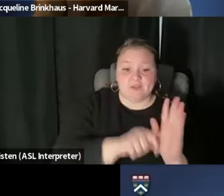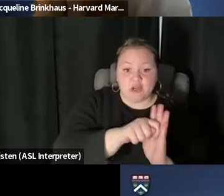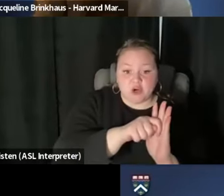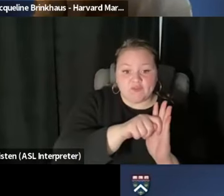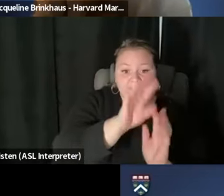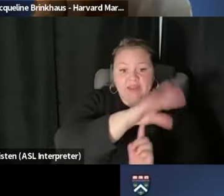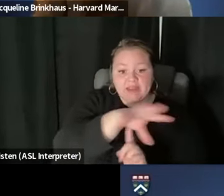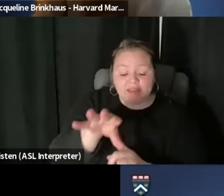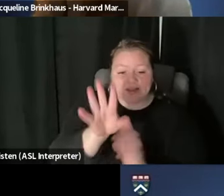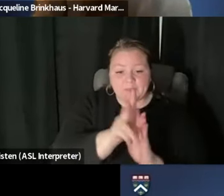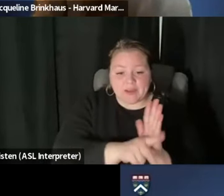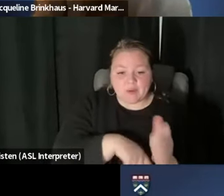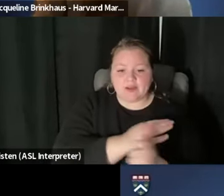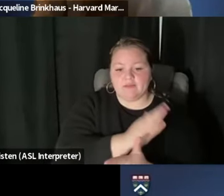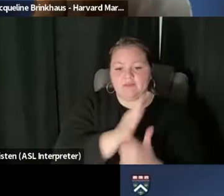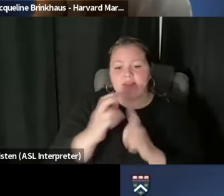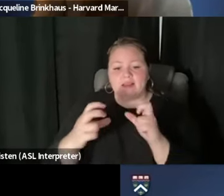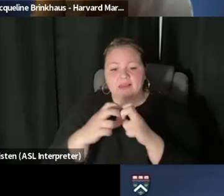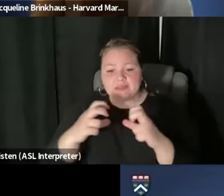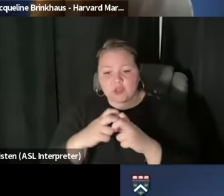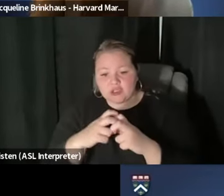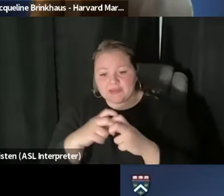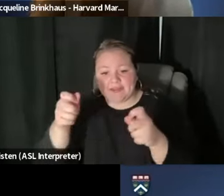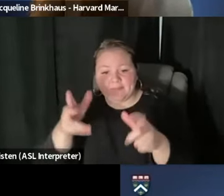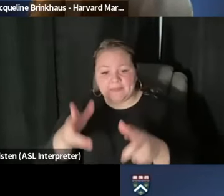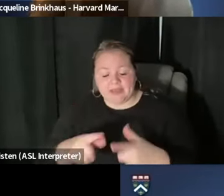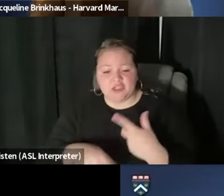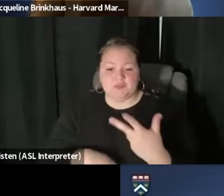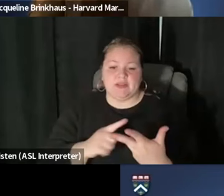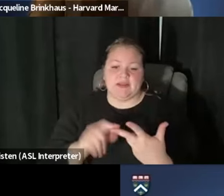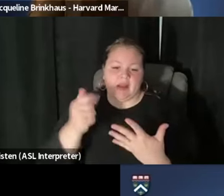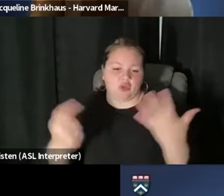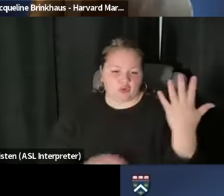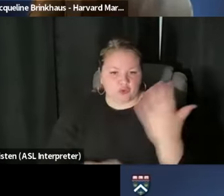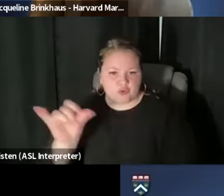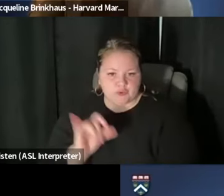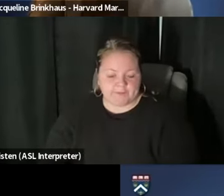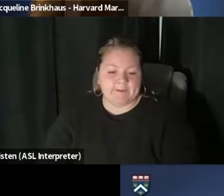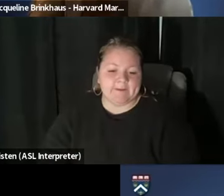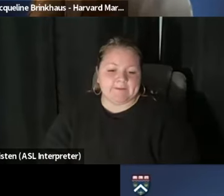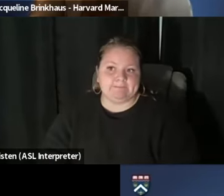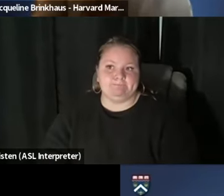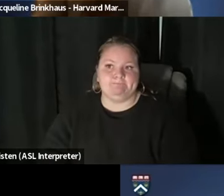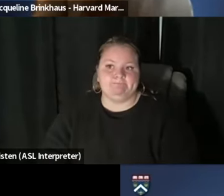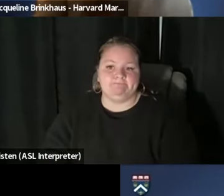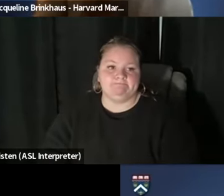from the consulting and management consulting and etc. And so